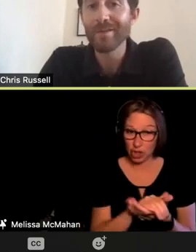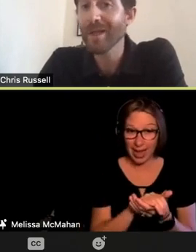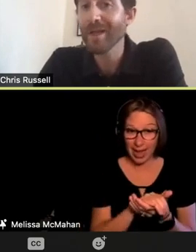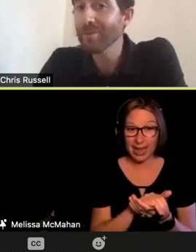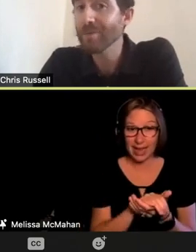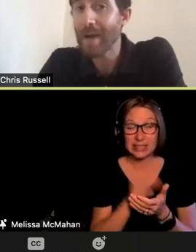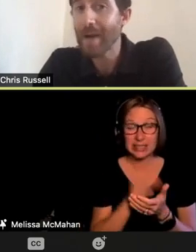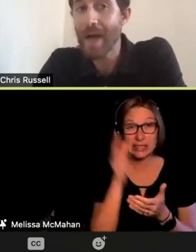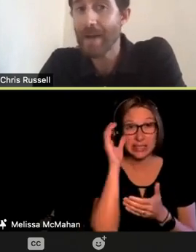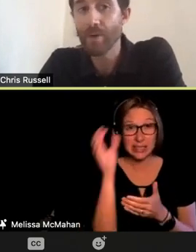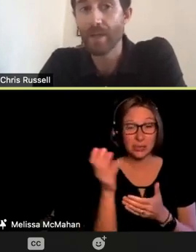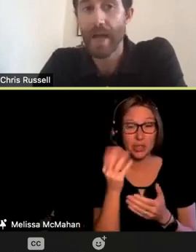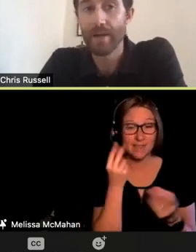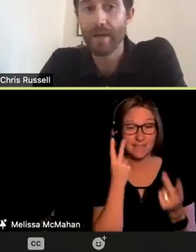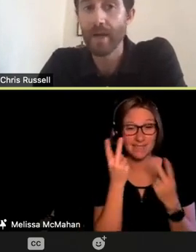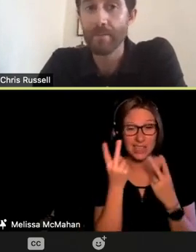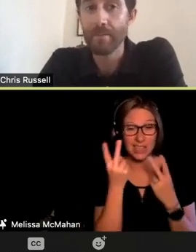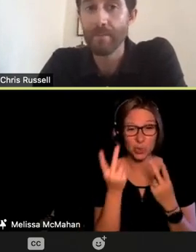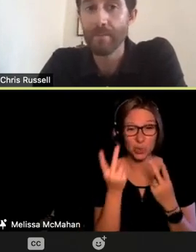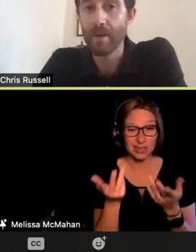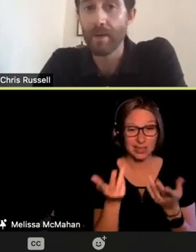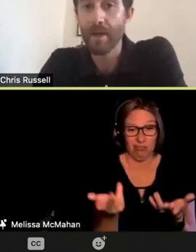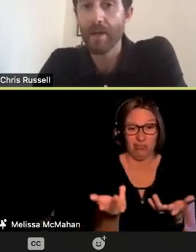visually, they don't really pop out a lot.